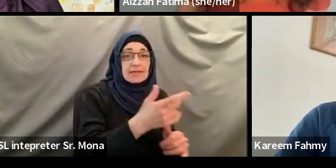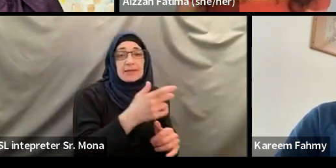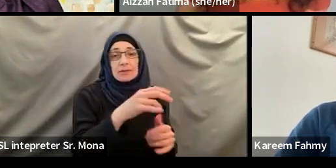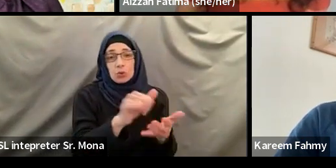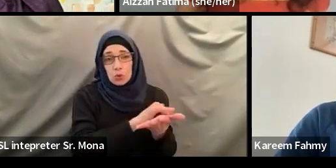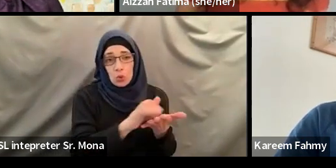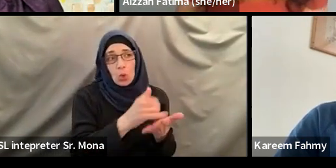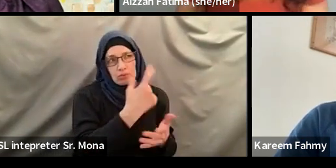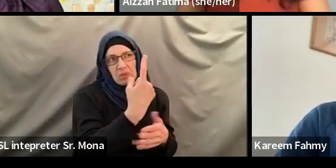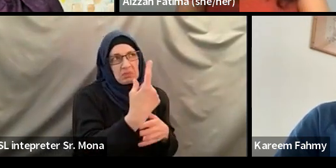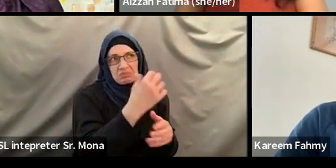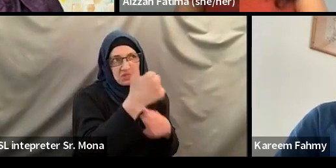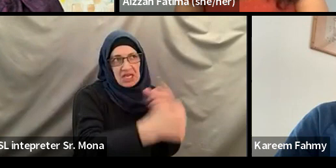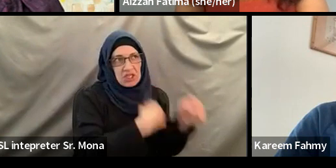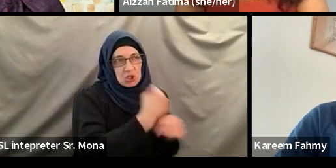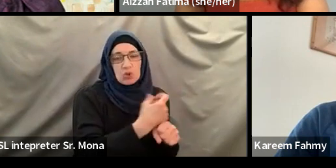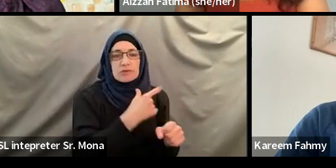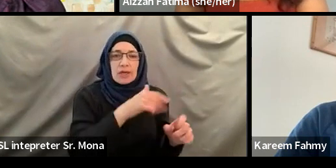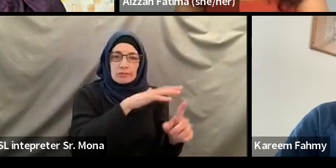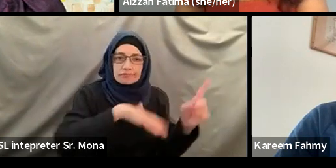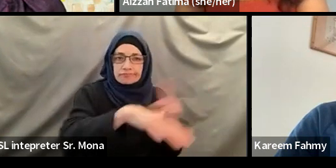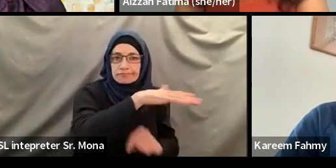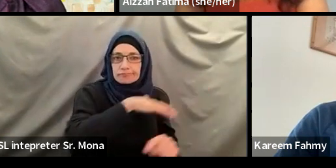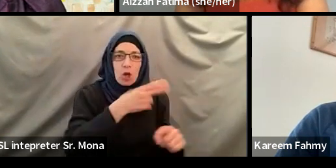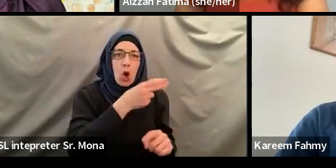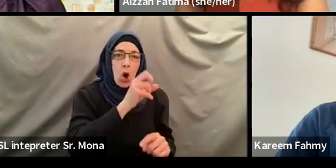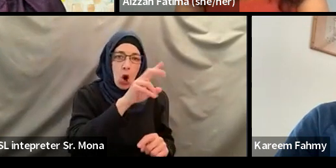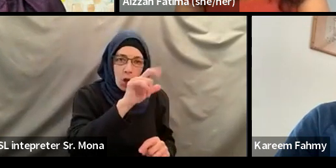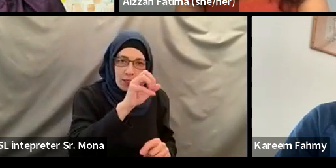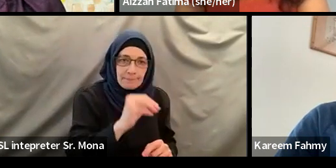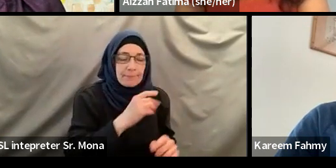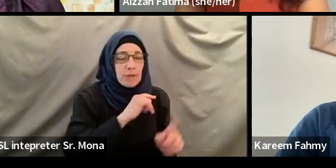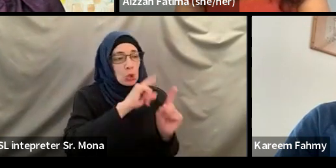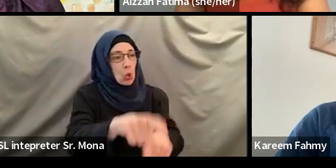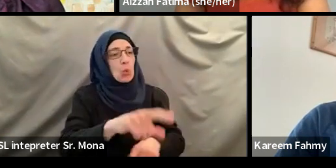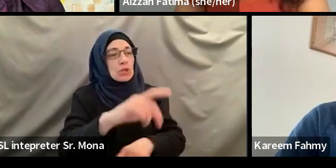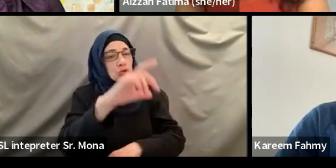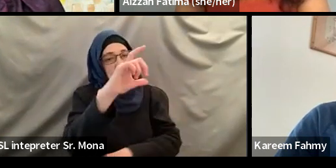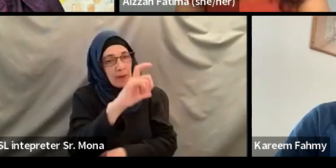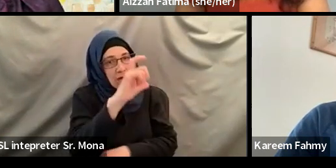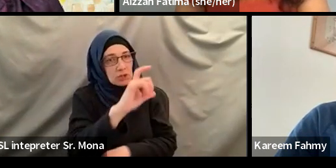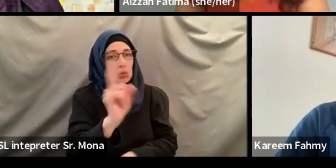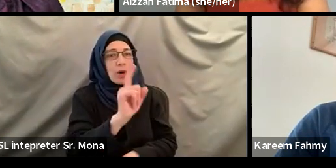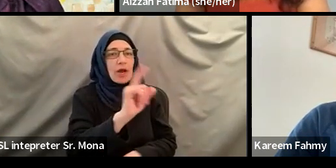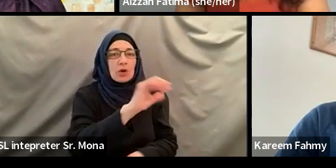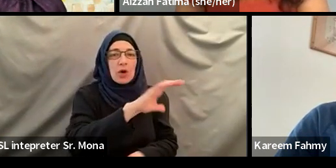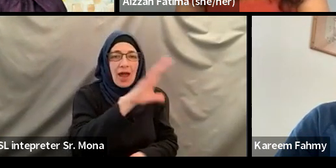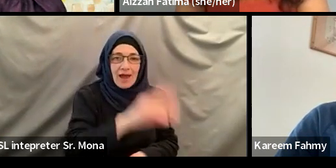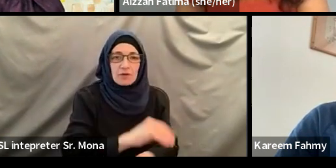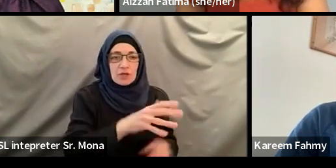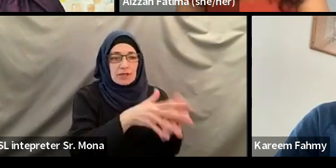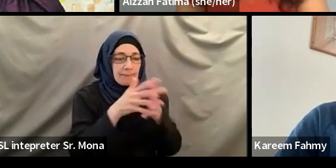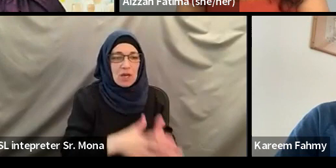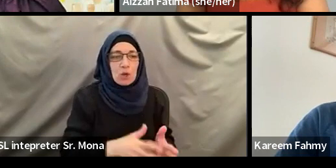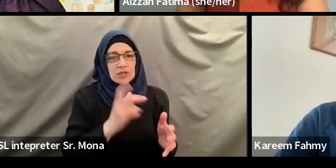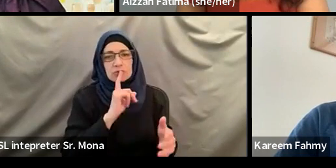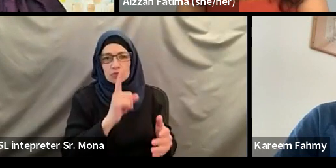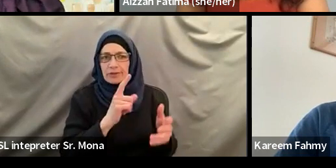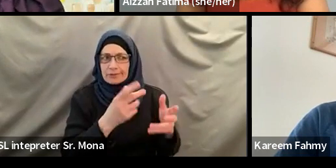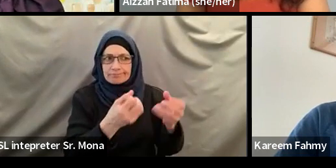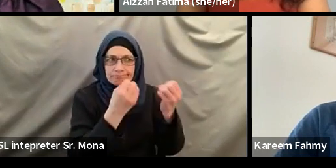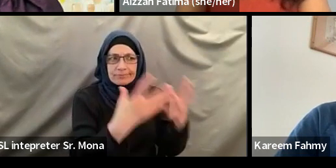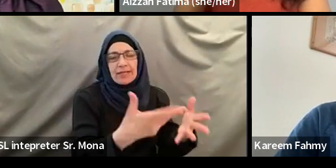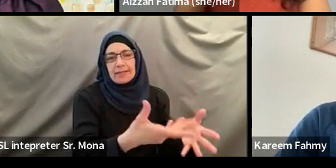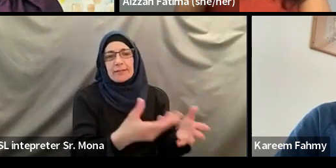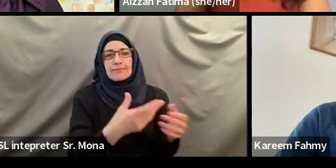around going to mosques where African-American Muslims are very dominant and being around African-American Muslim leaders, I learned a